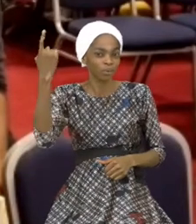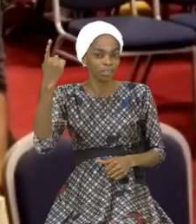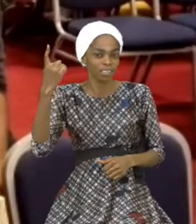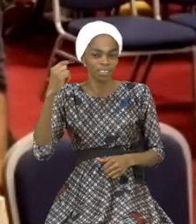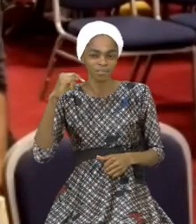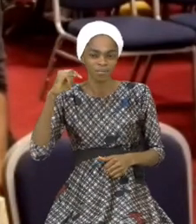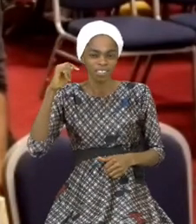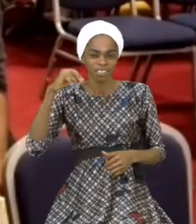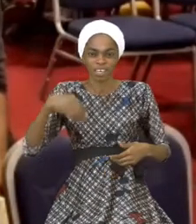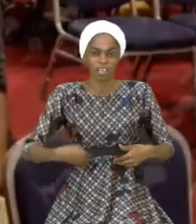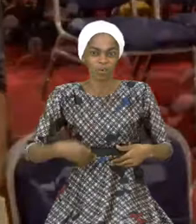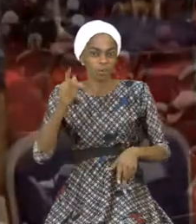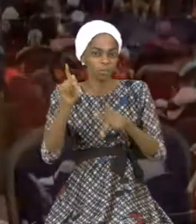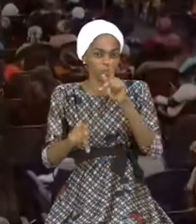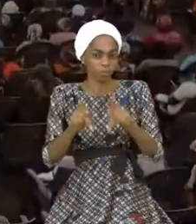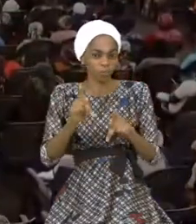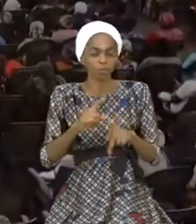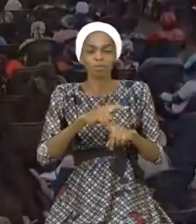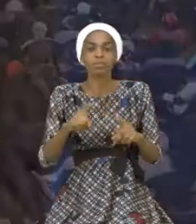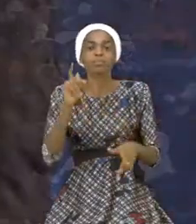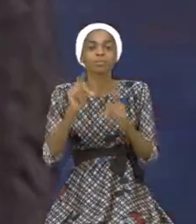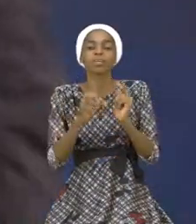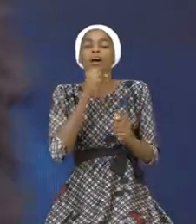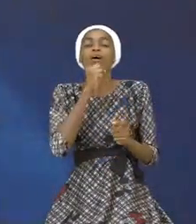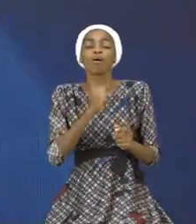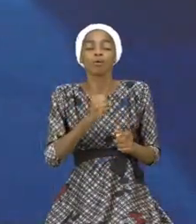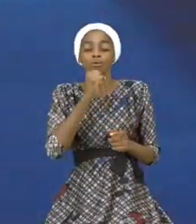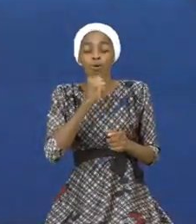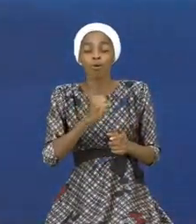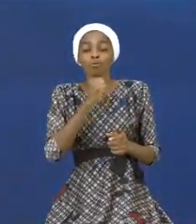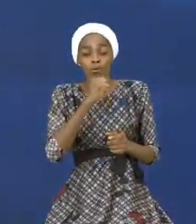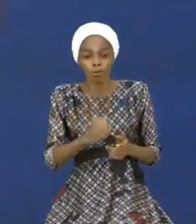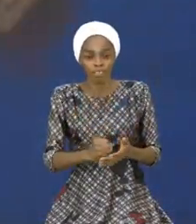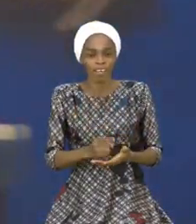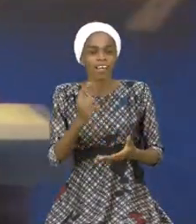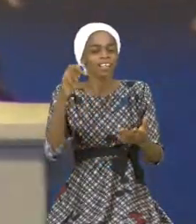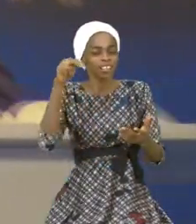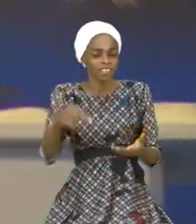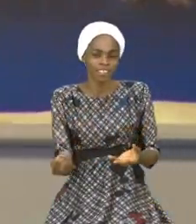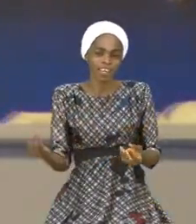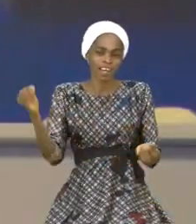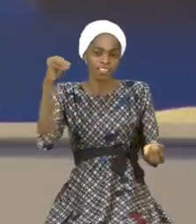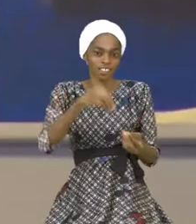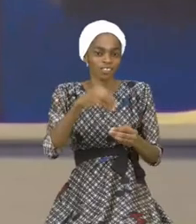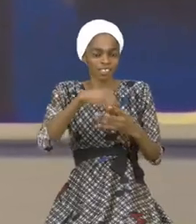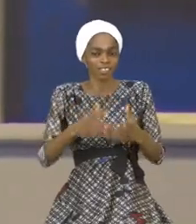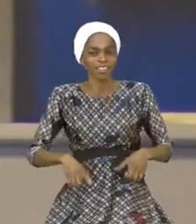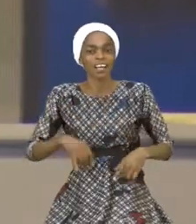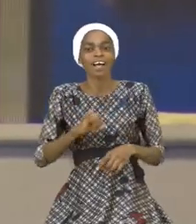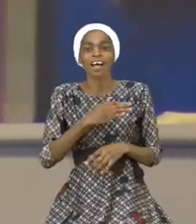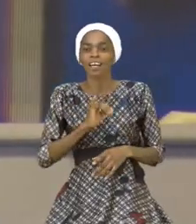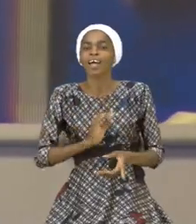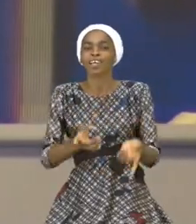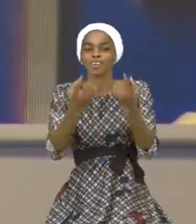middle-aged people. Even the people that are old and old and old, they need addition in their life. And I come to